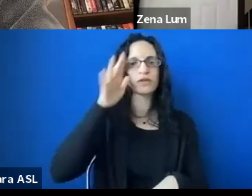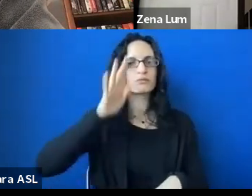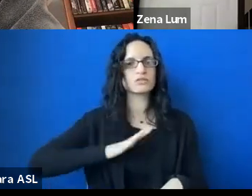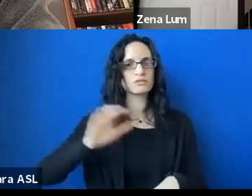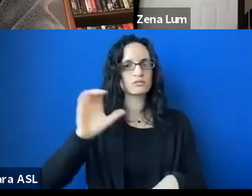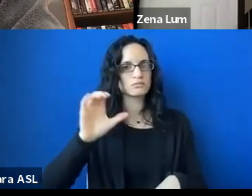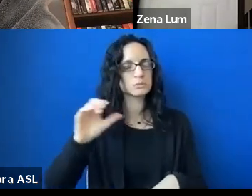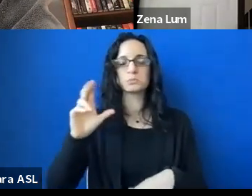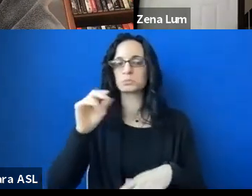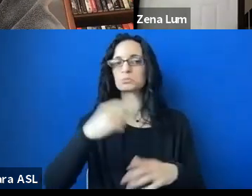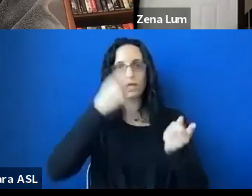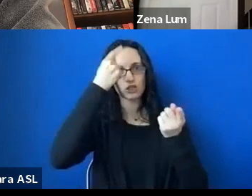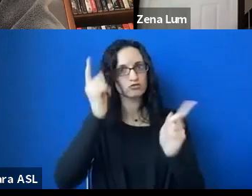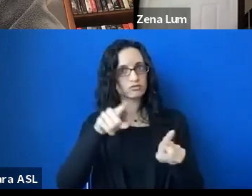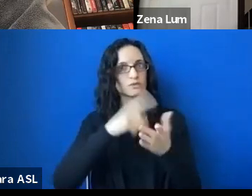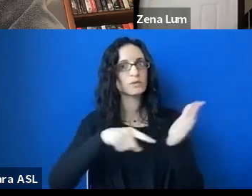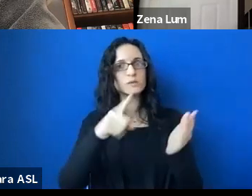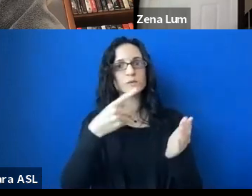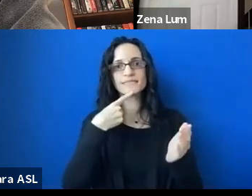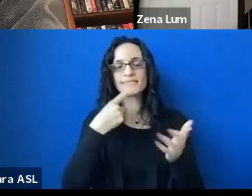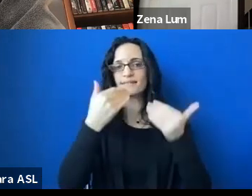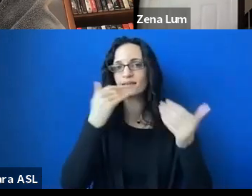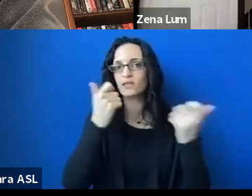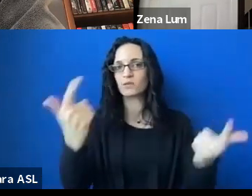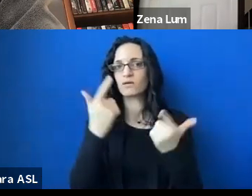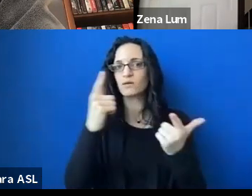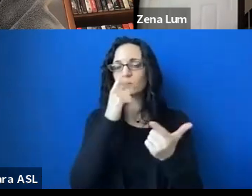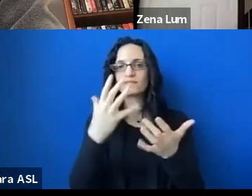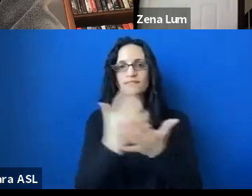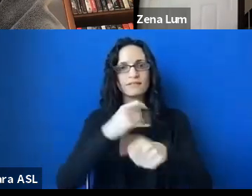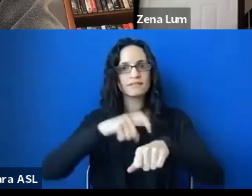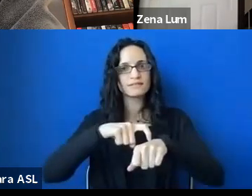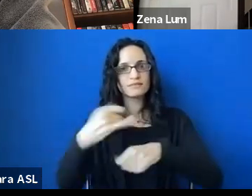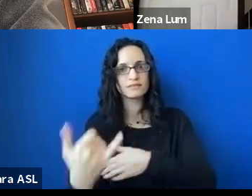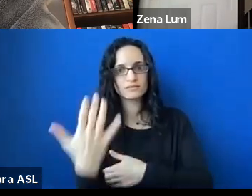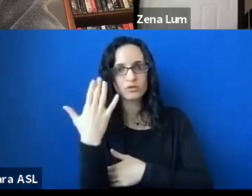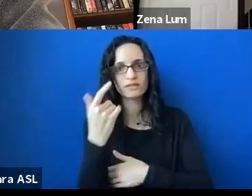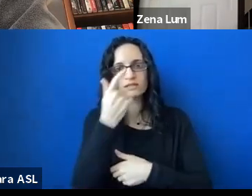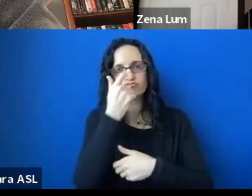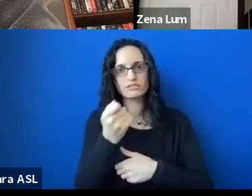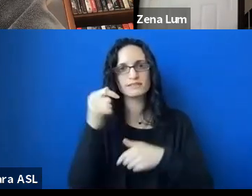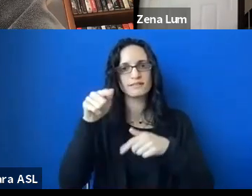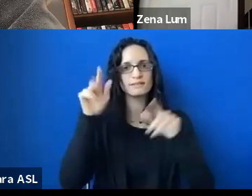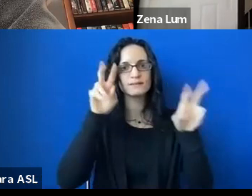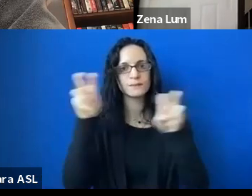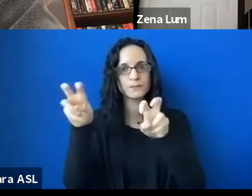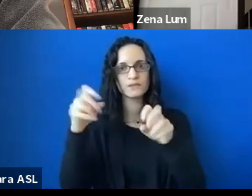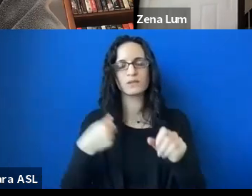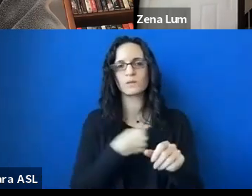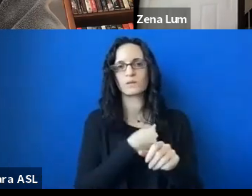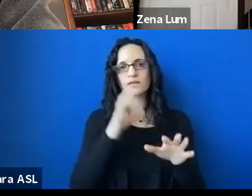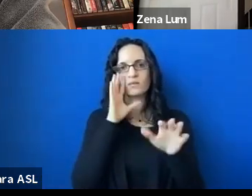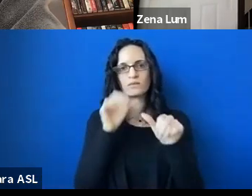echoing what you said, thanks to everybody who is taking the time and is interested in this. We will continue